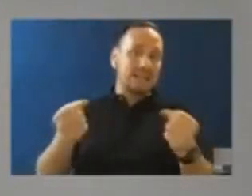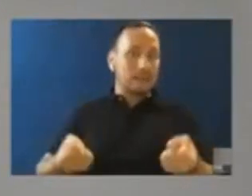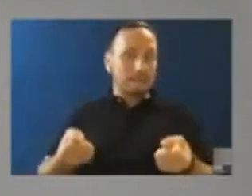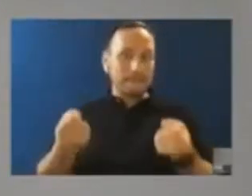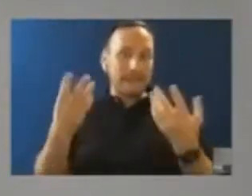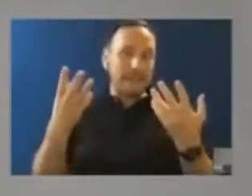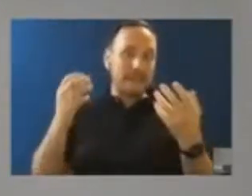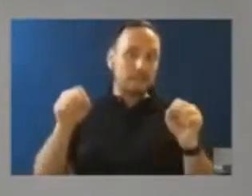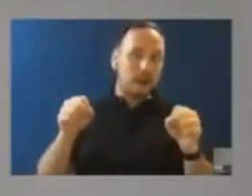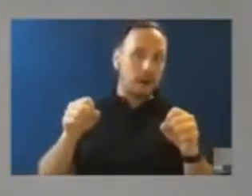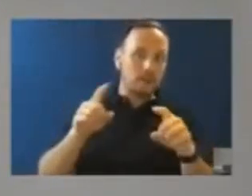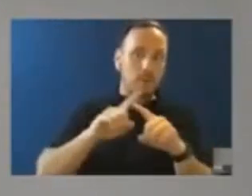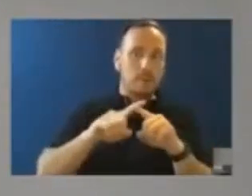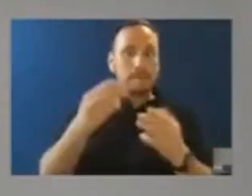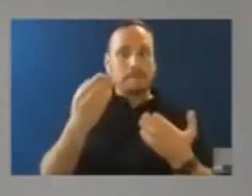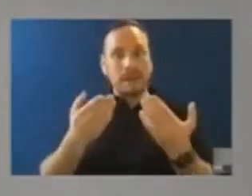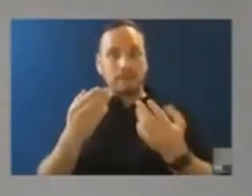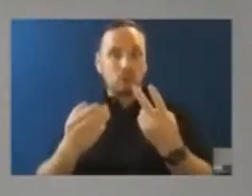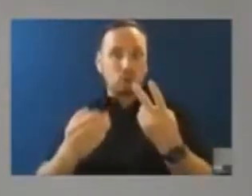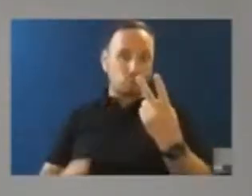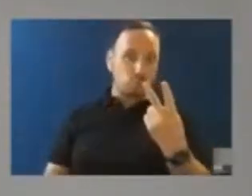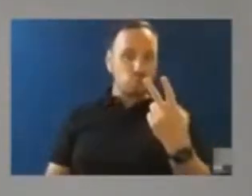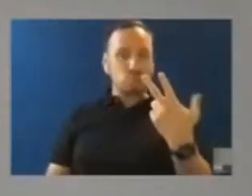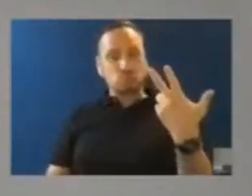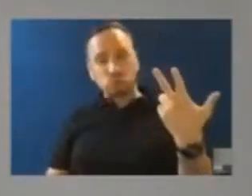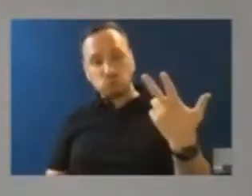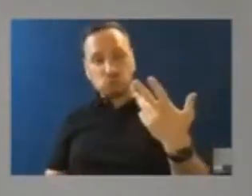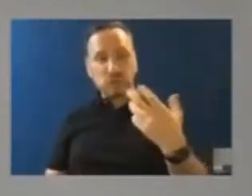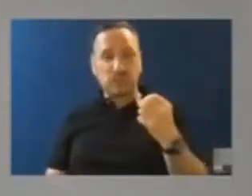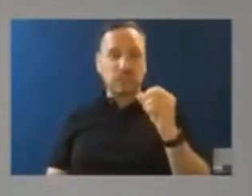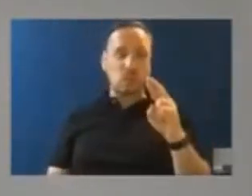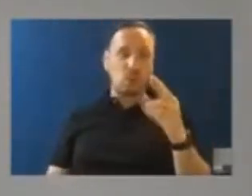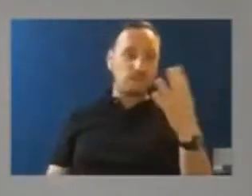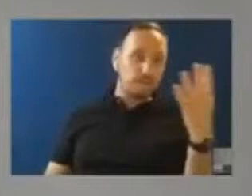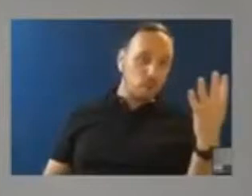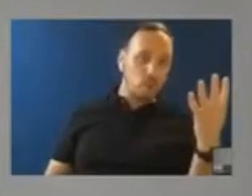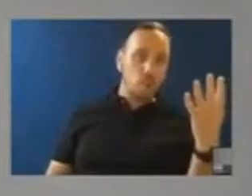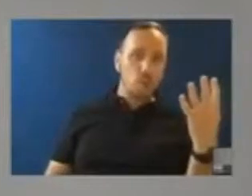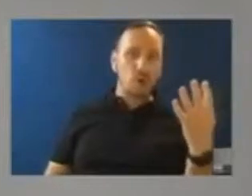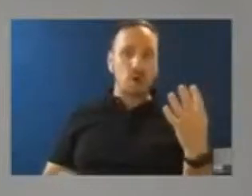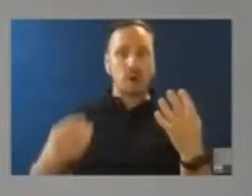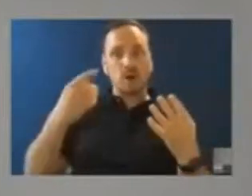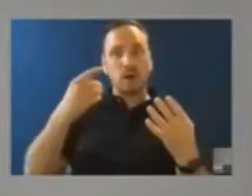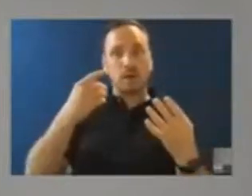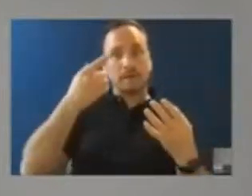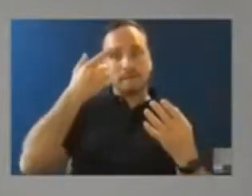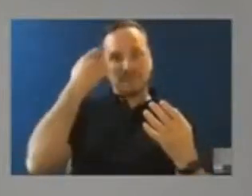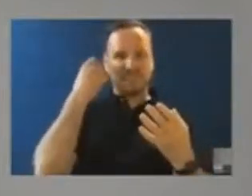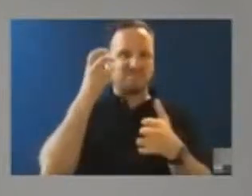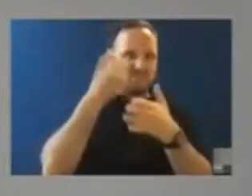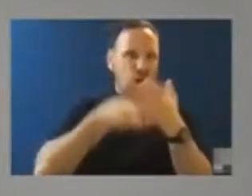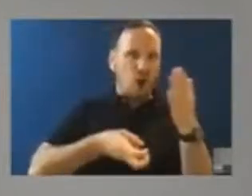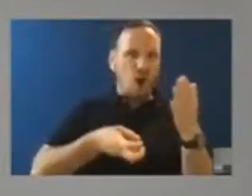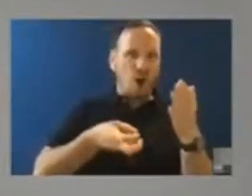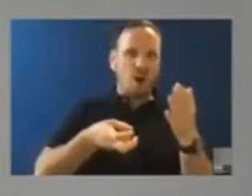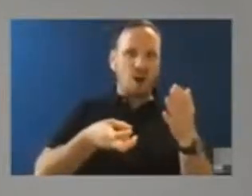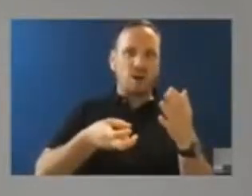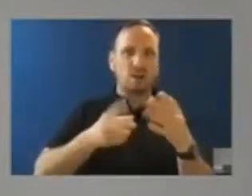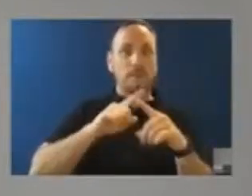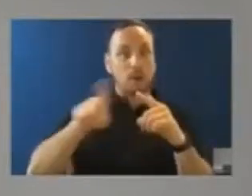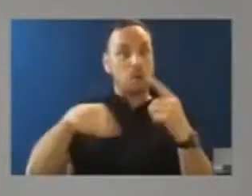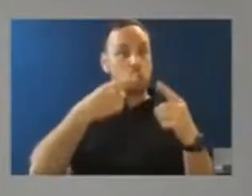or 3, maybe 4, depending on the cost of those, and we will have those available again as soon as we get